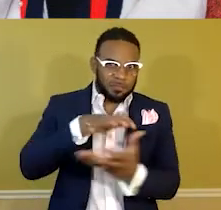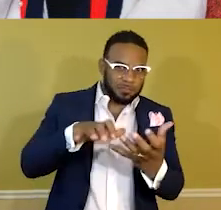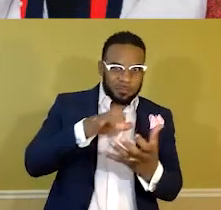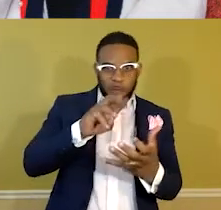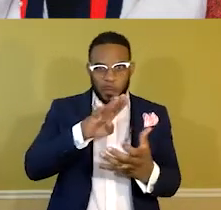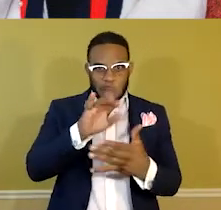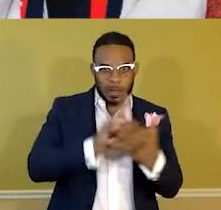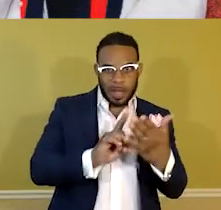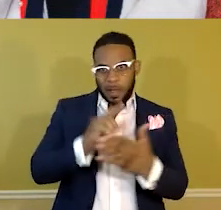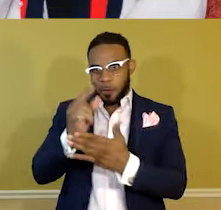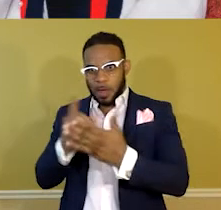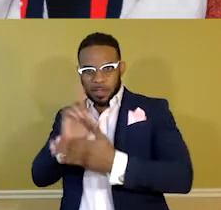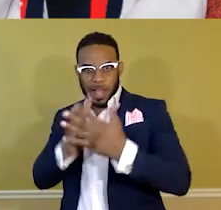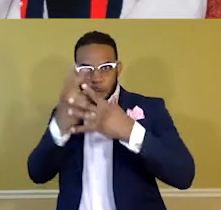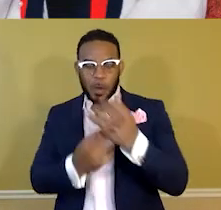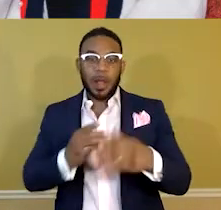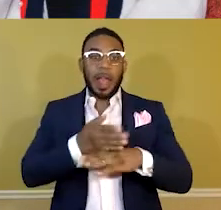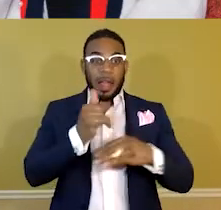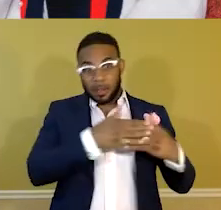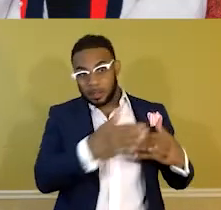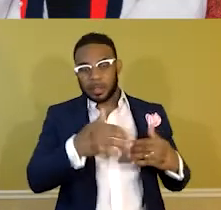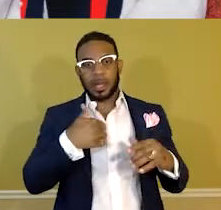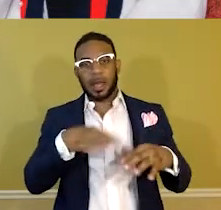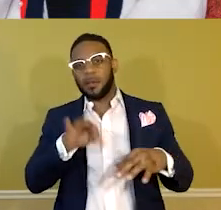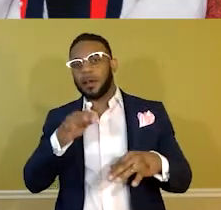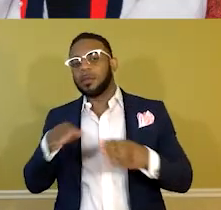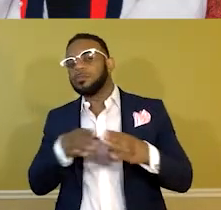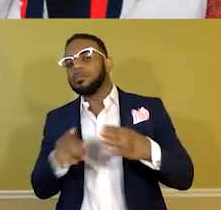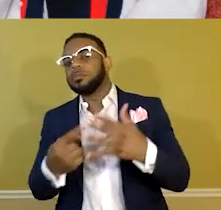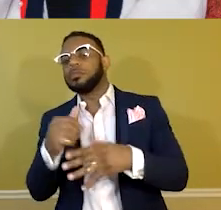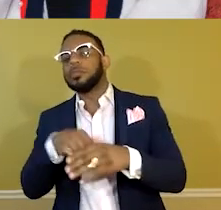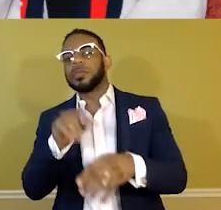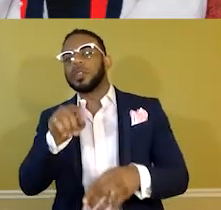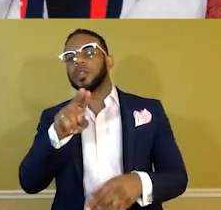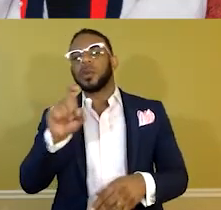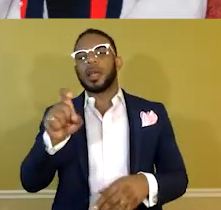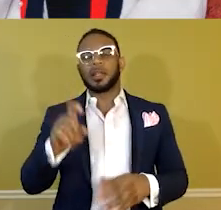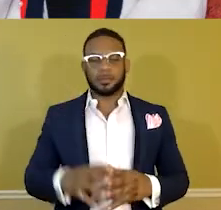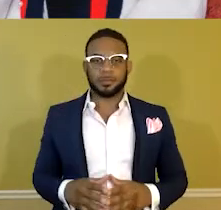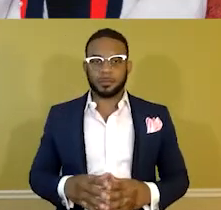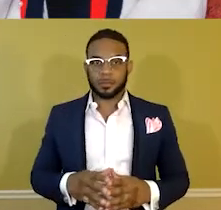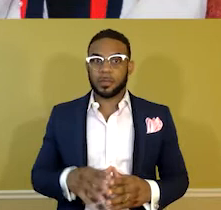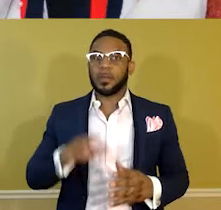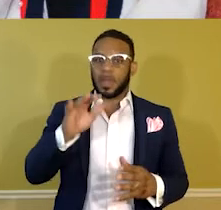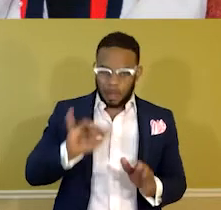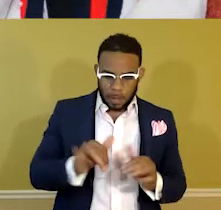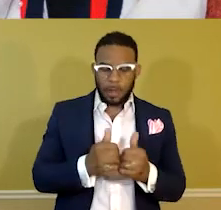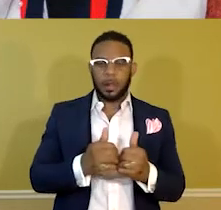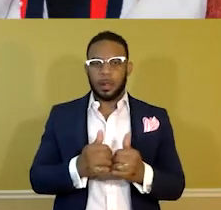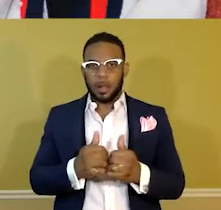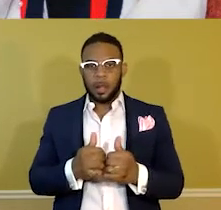web design and graphic design. And then after that, I found my way into UX. And that's how